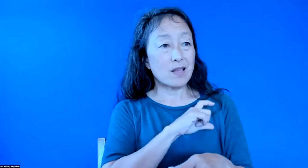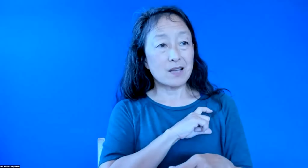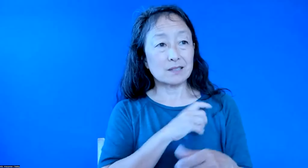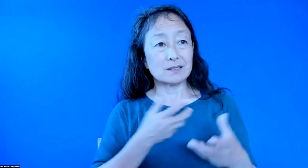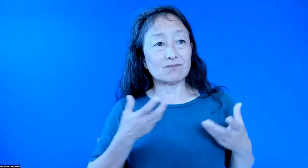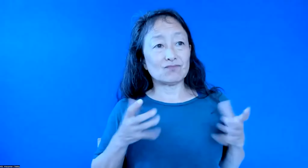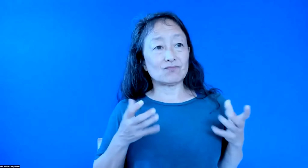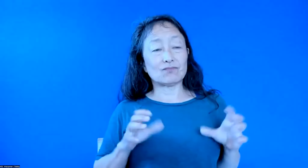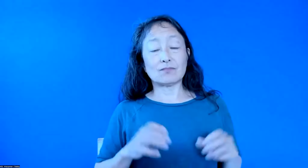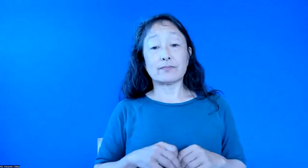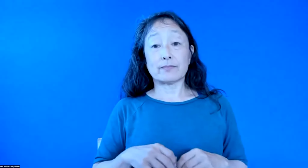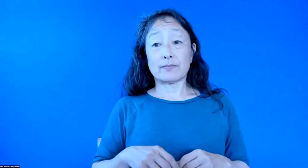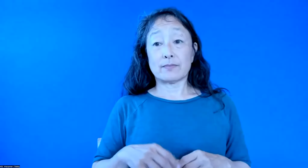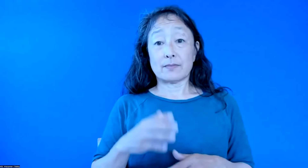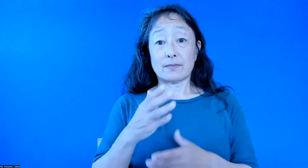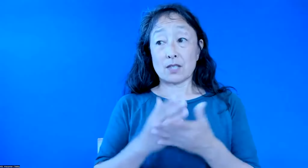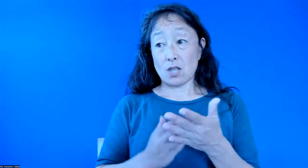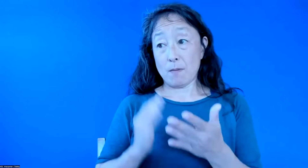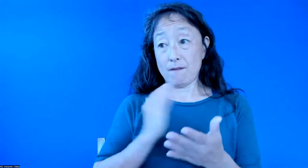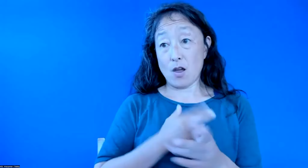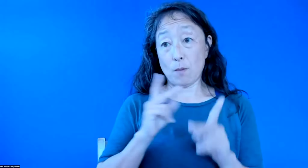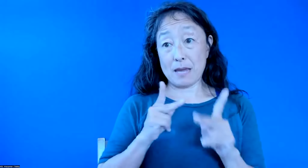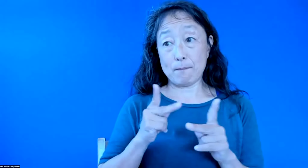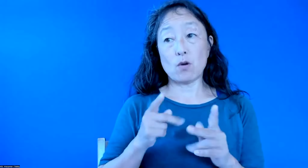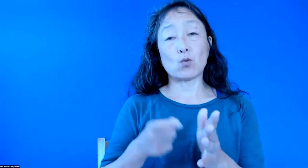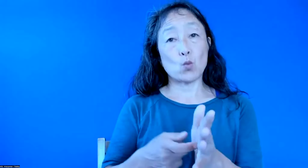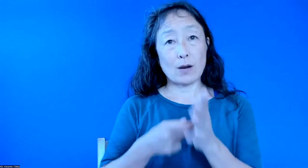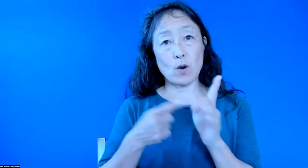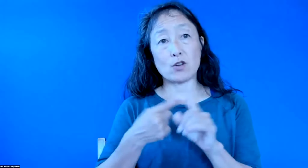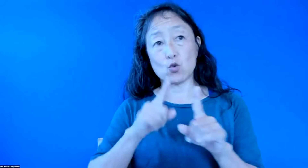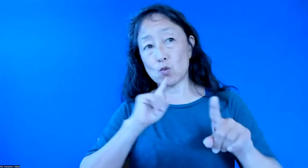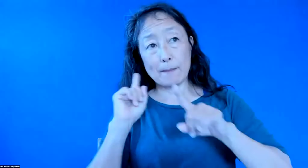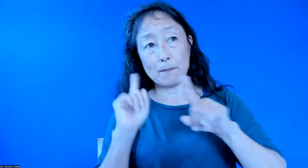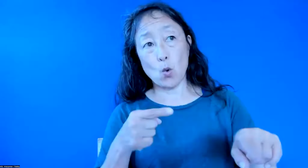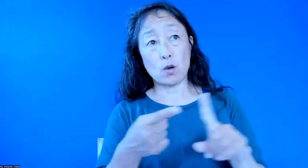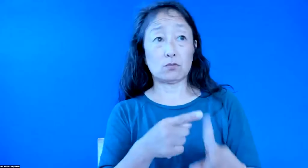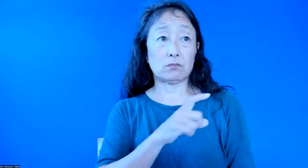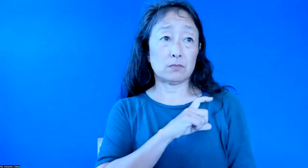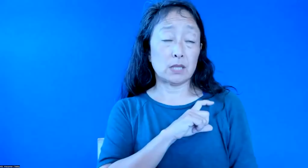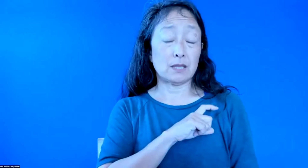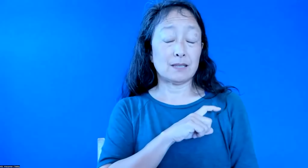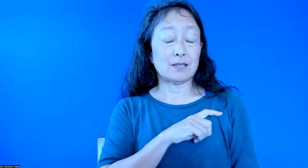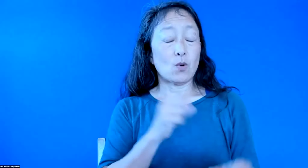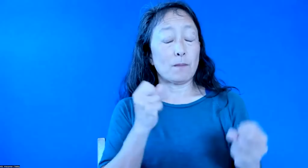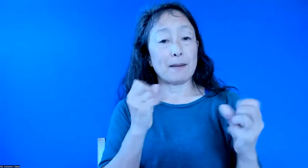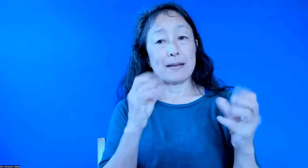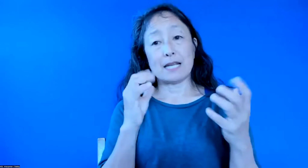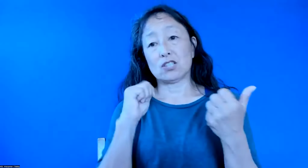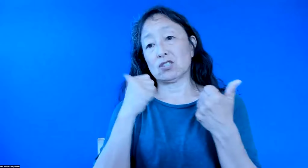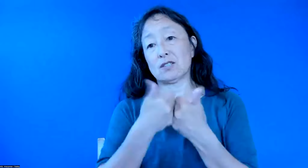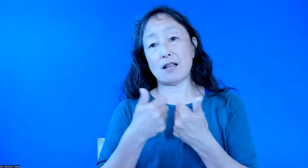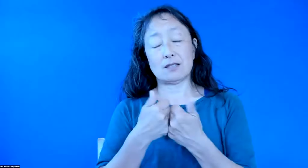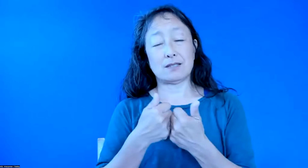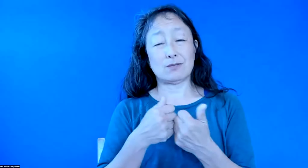course, some of our folks being mandated reporters, so just so many challenges. It was like a very gray,